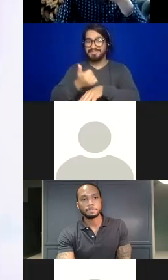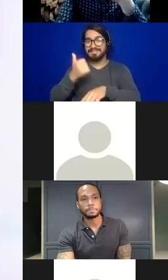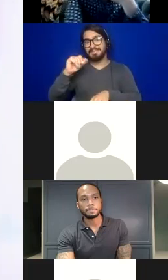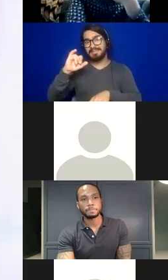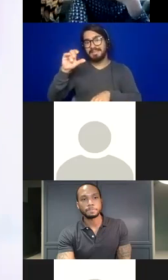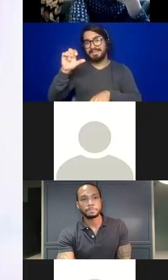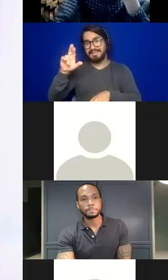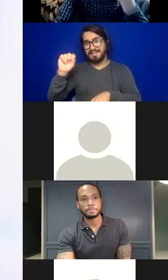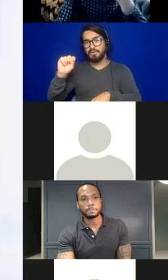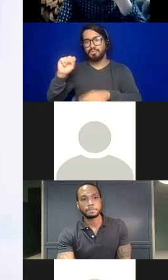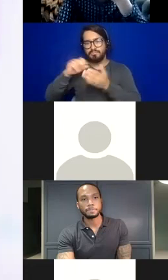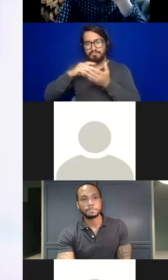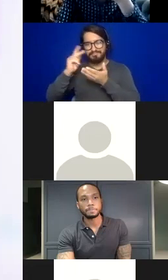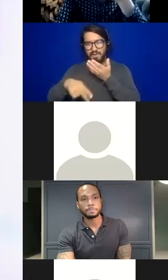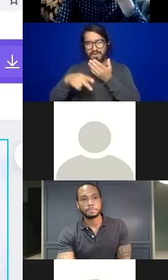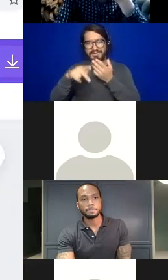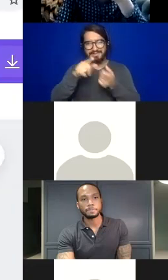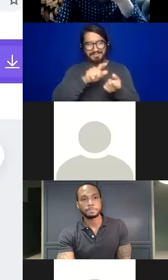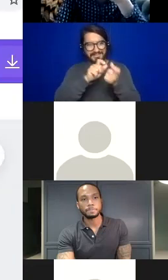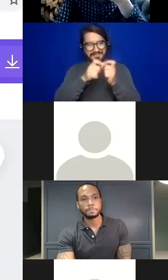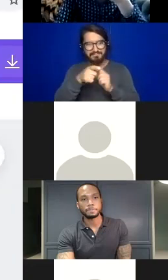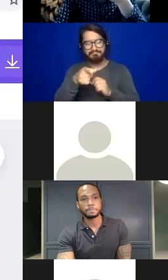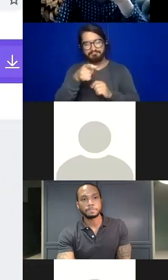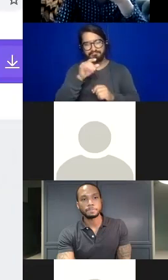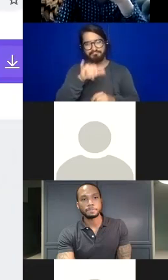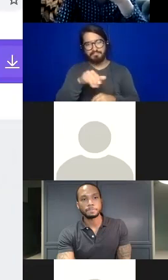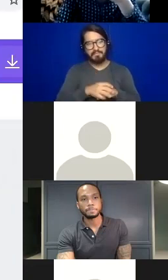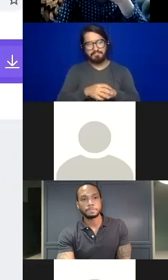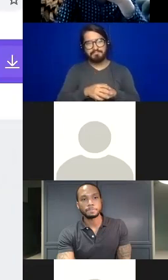Aid Practices. And I want to